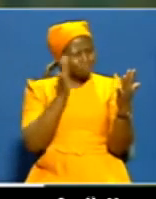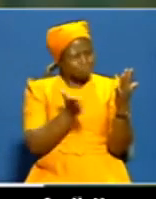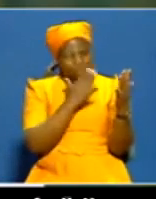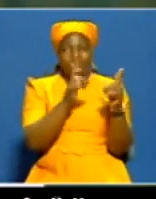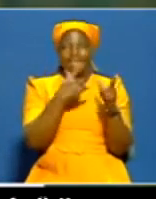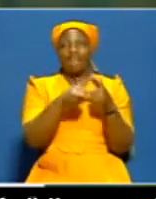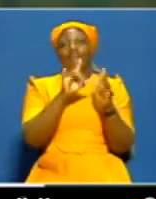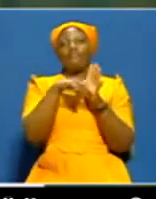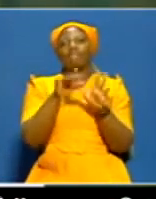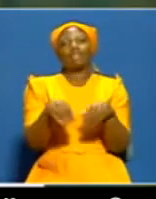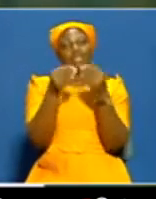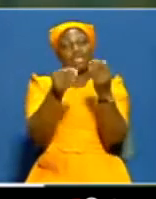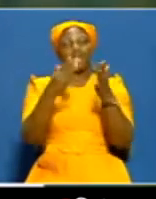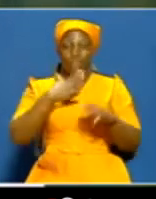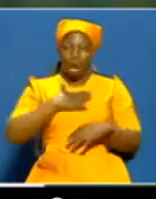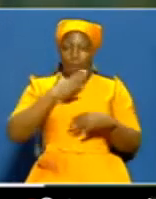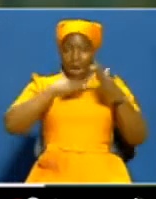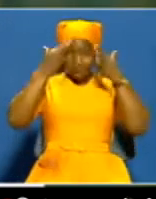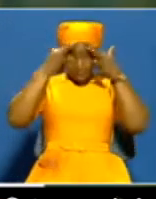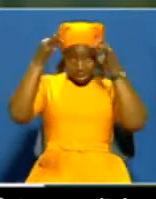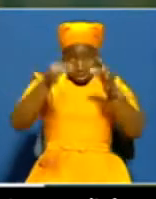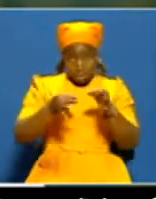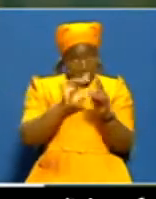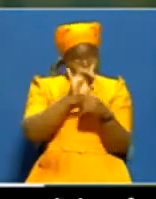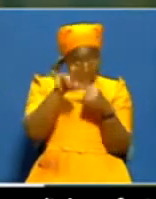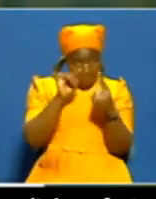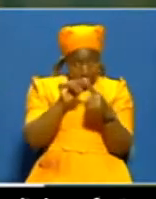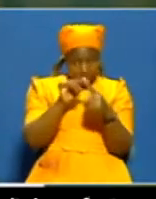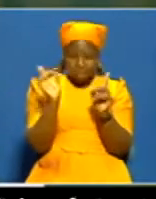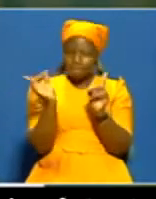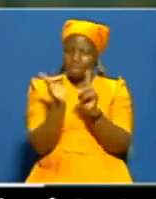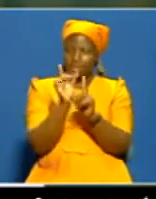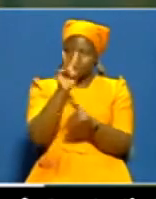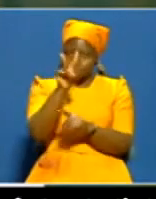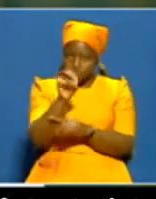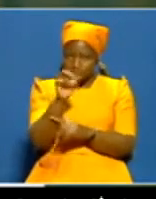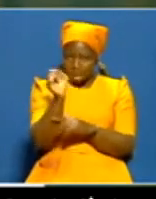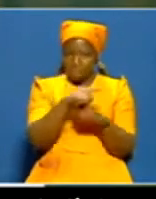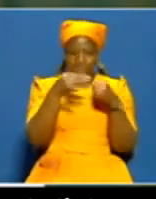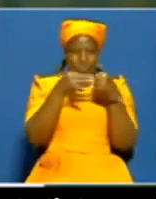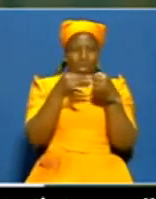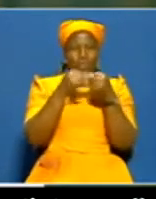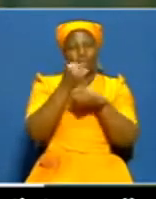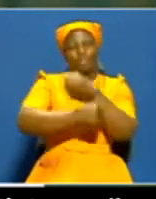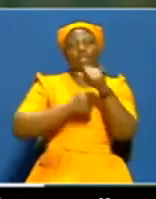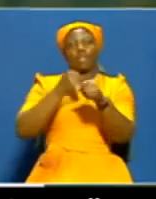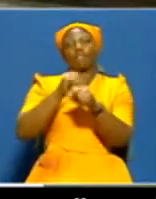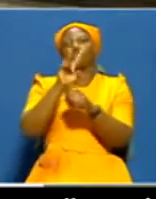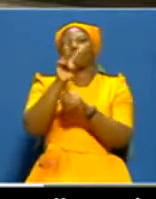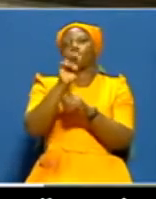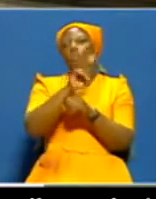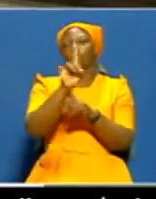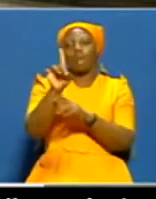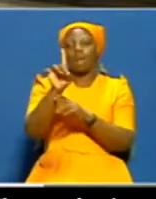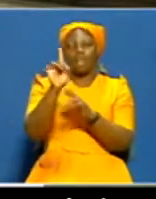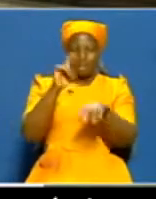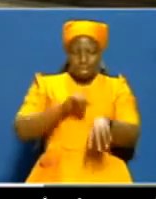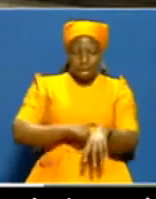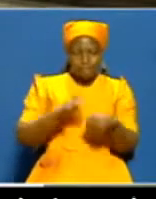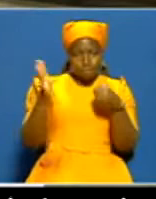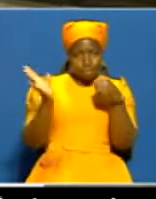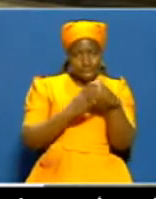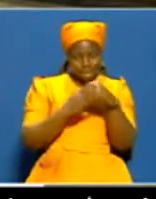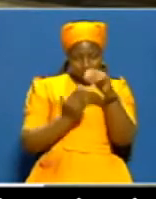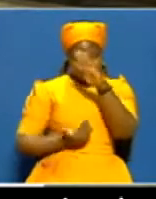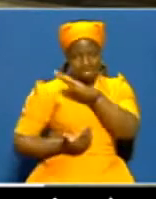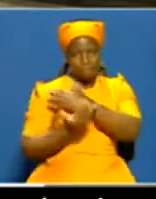judgment on 20th August 2021 at 9 a.m. Well, after the